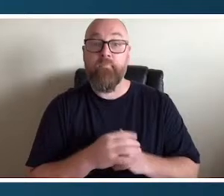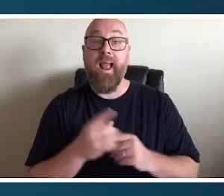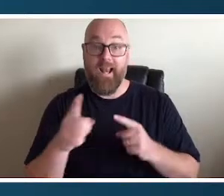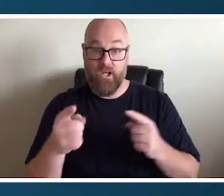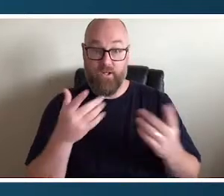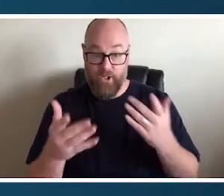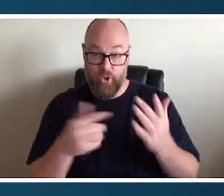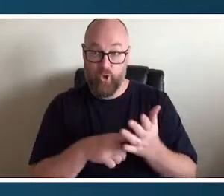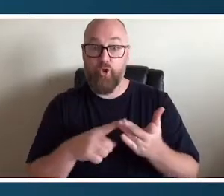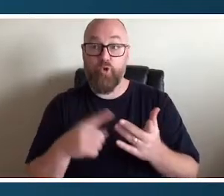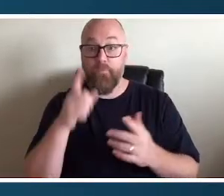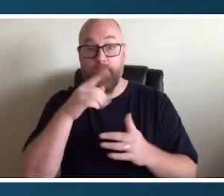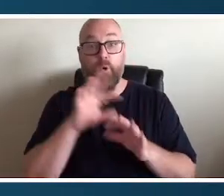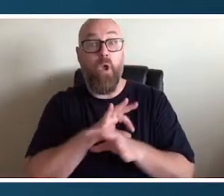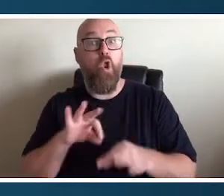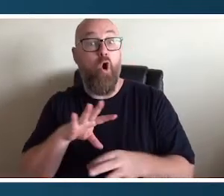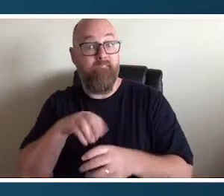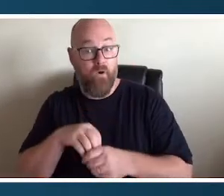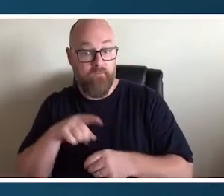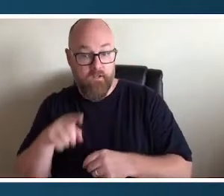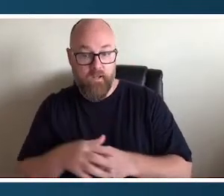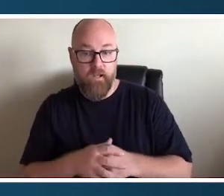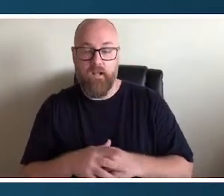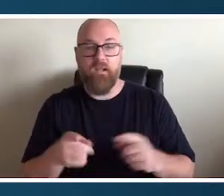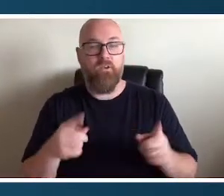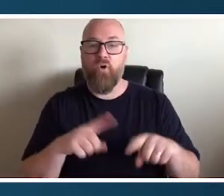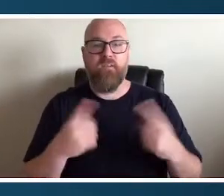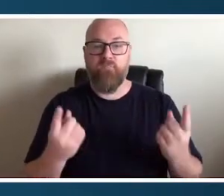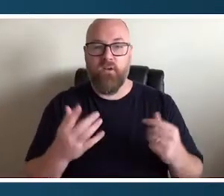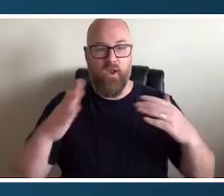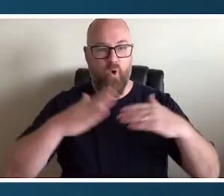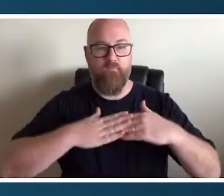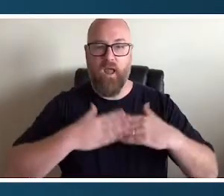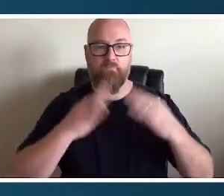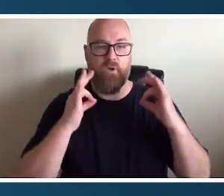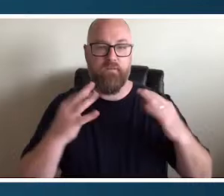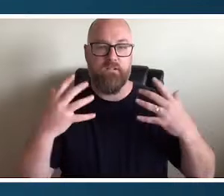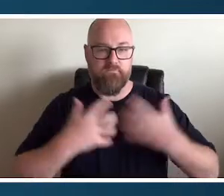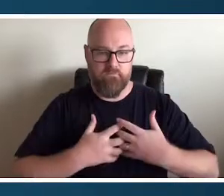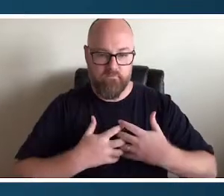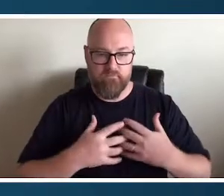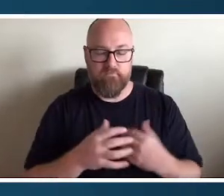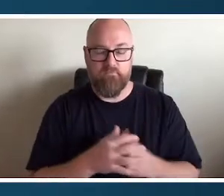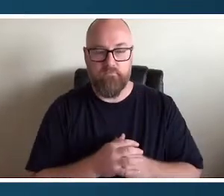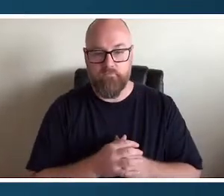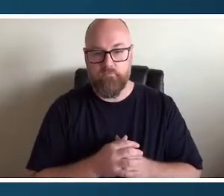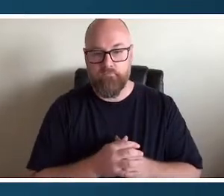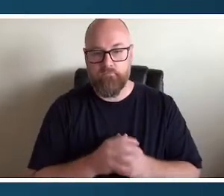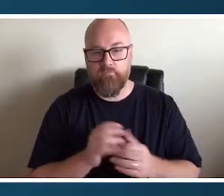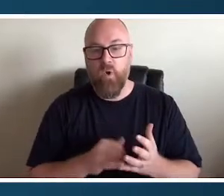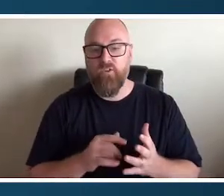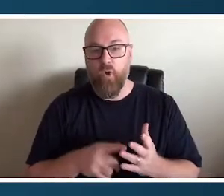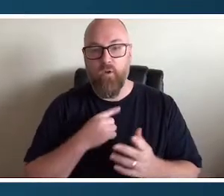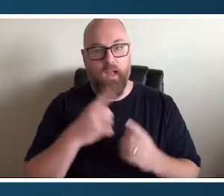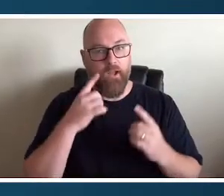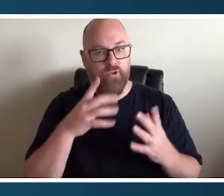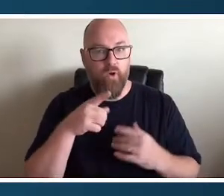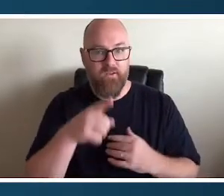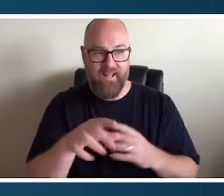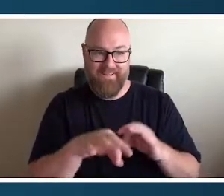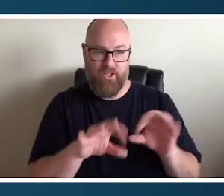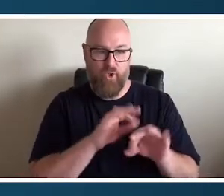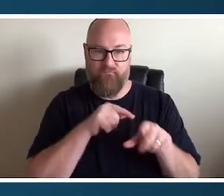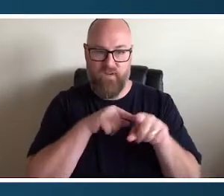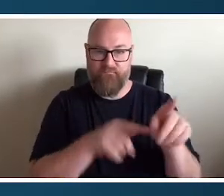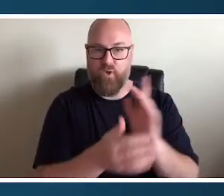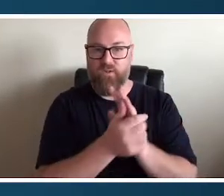are not participating, there's not really any difference. They overlap almost perfectly, which suggests that the participation is not particularly skill biased. It's basically as